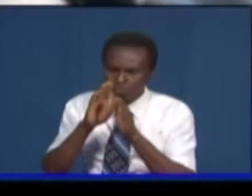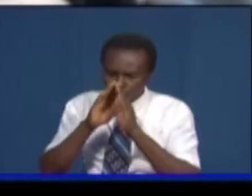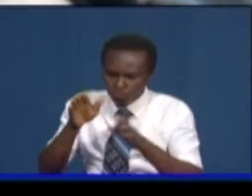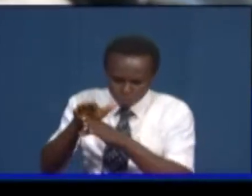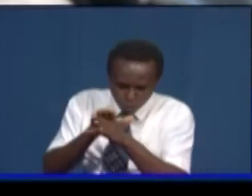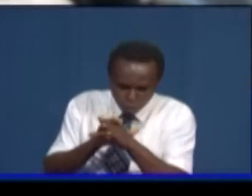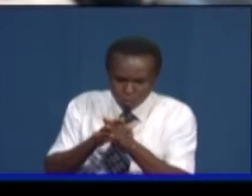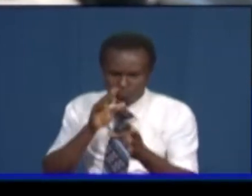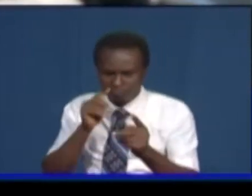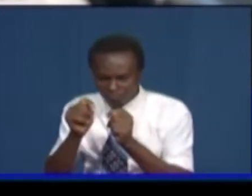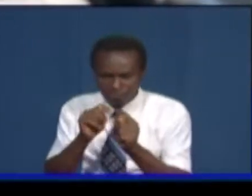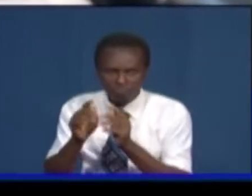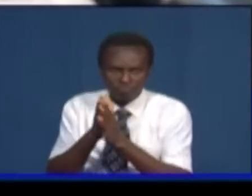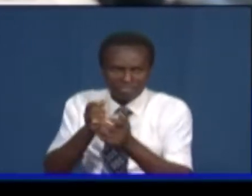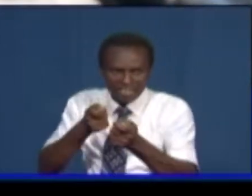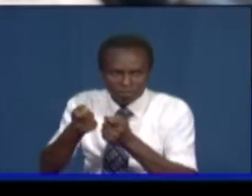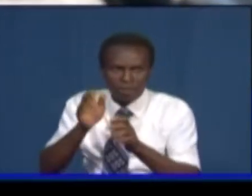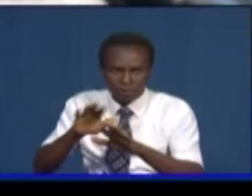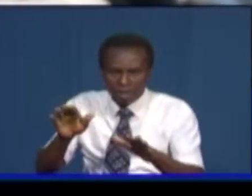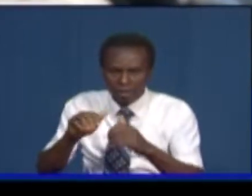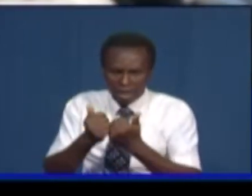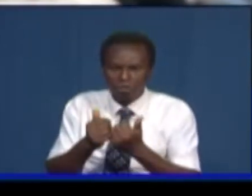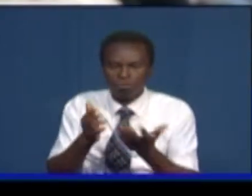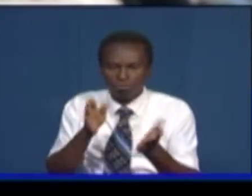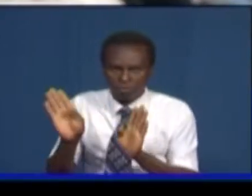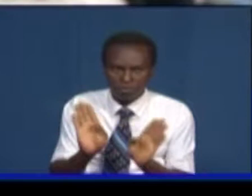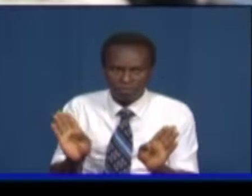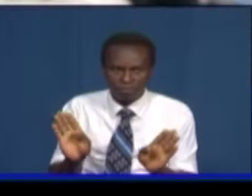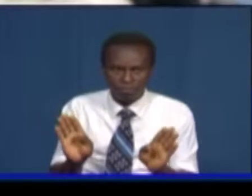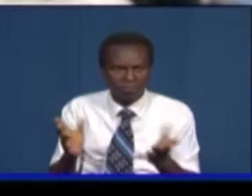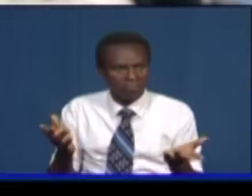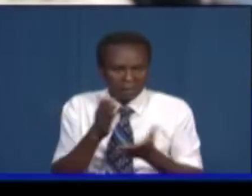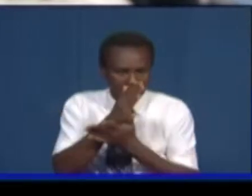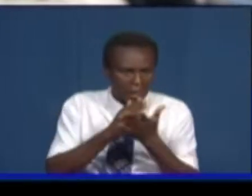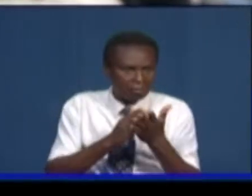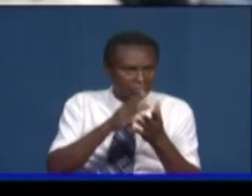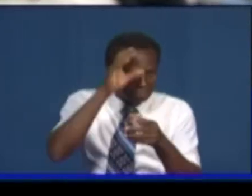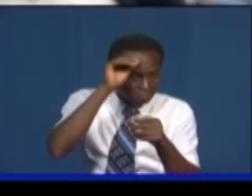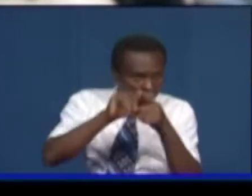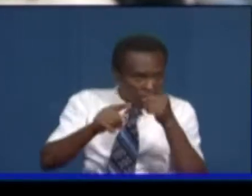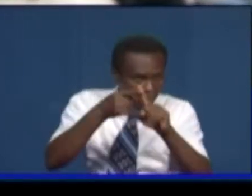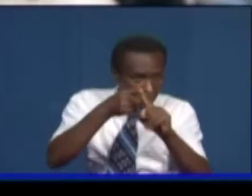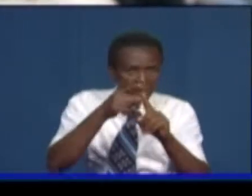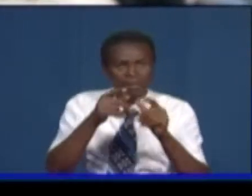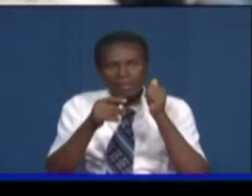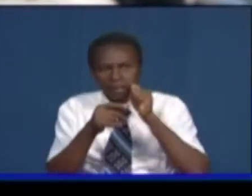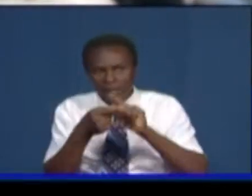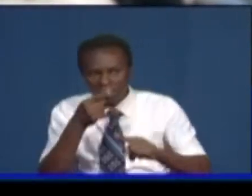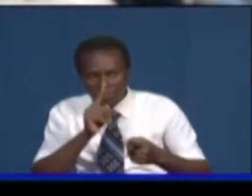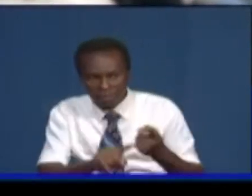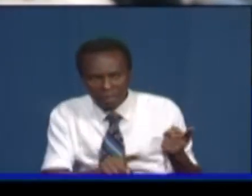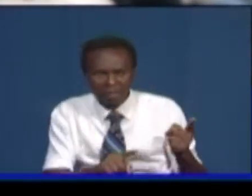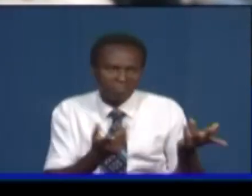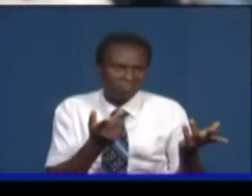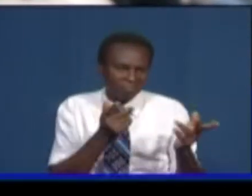emotional well-being is thinking too much about boyfriend and girlfriend at this stage. I mean,